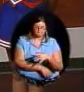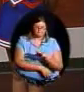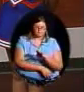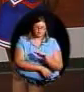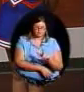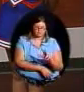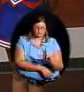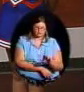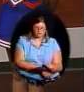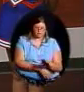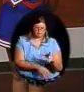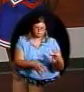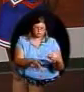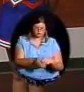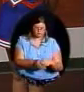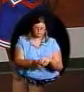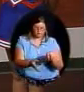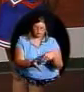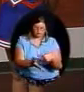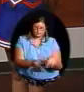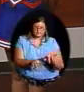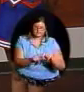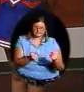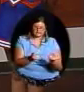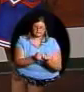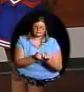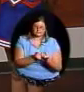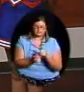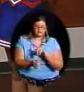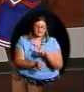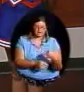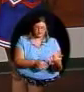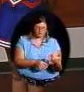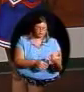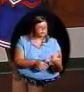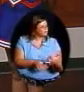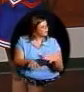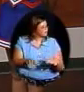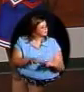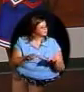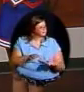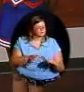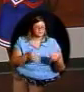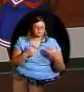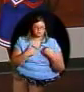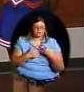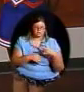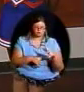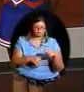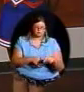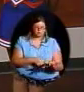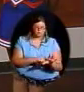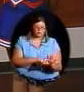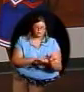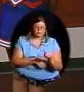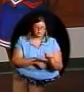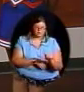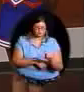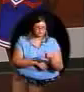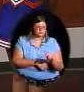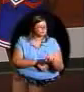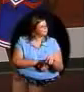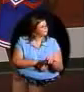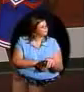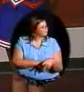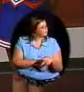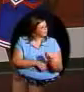is also involved with a dance team as well as other school activities. She has maintained a 3.9 GPA while at Oregon Trail,